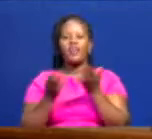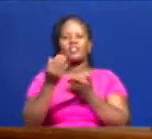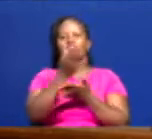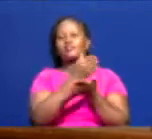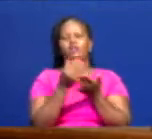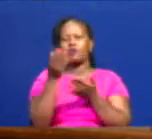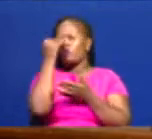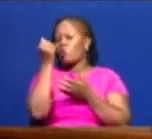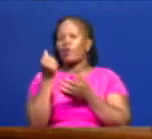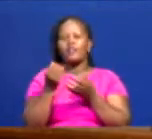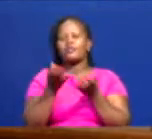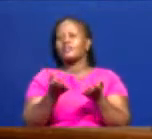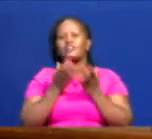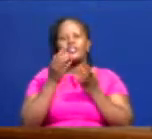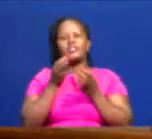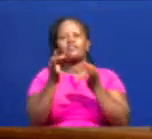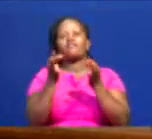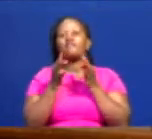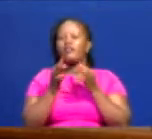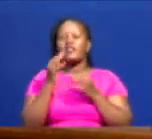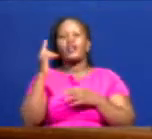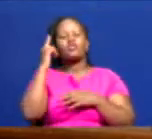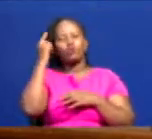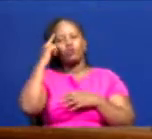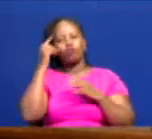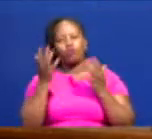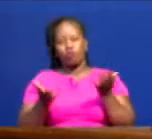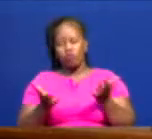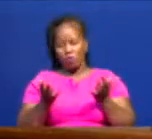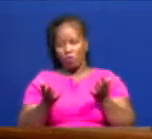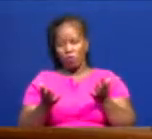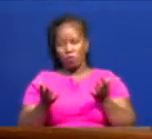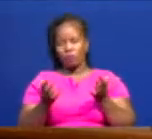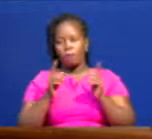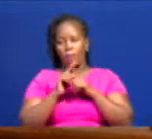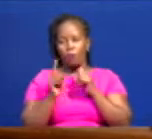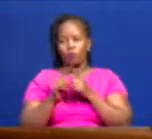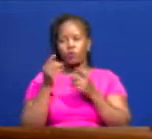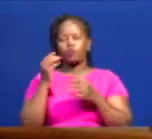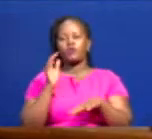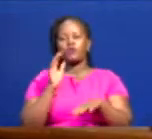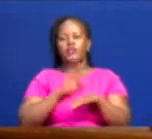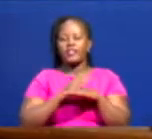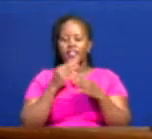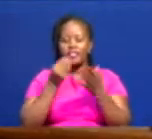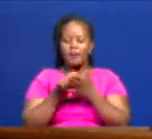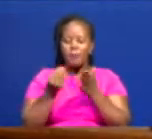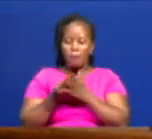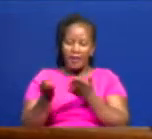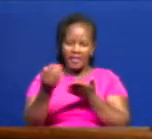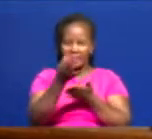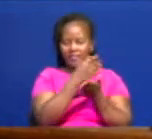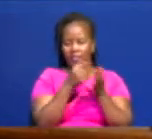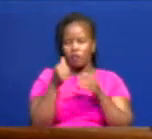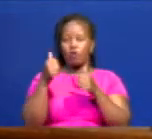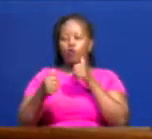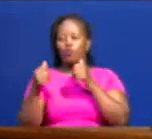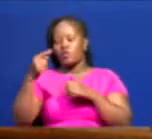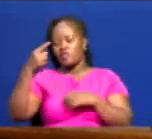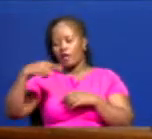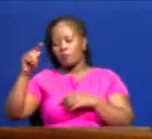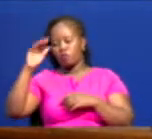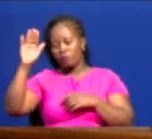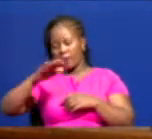bill? What will it be? A mechanism of raising which revenue? Raising revenue that has not been approved by Parliament?